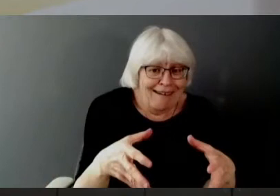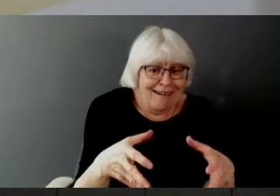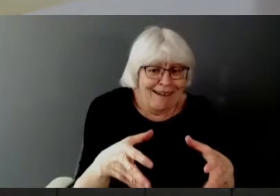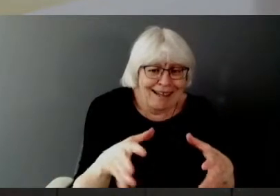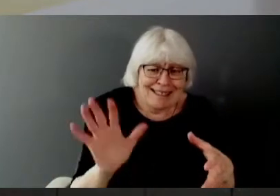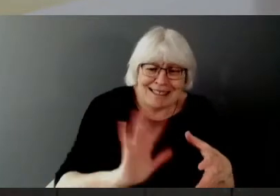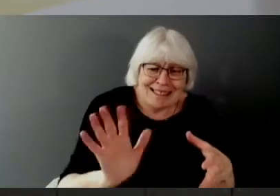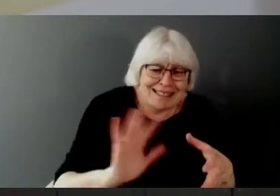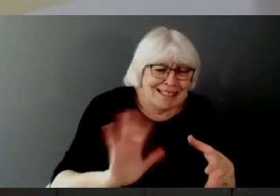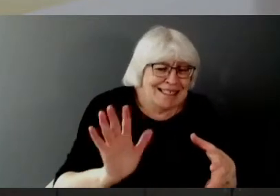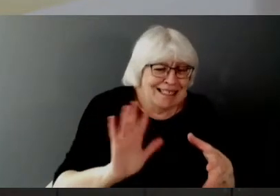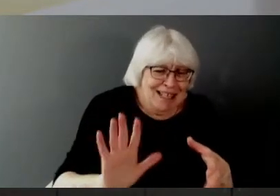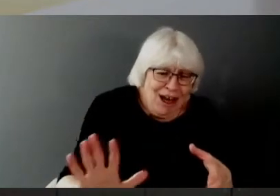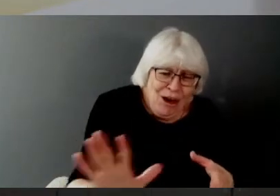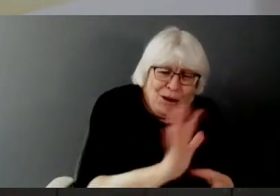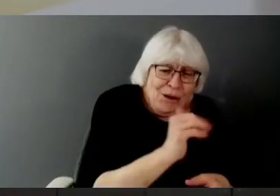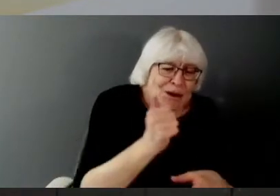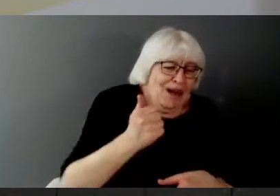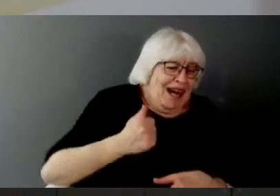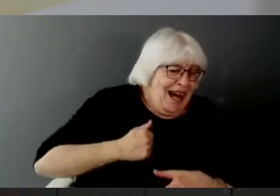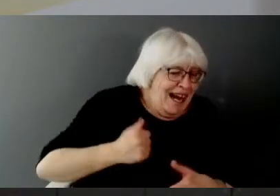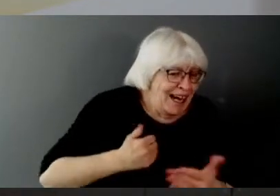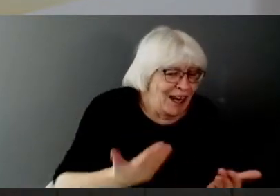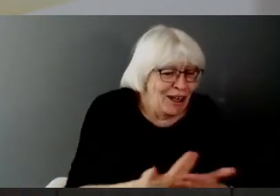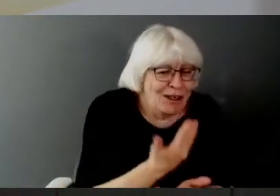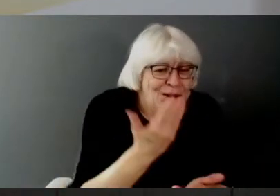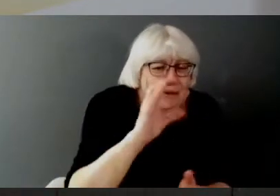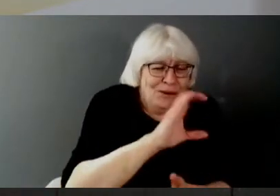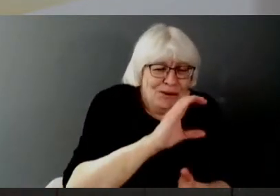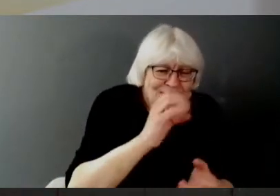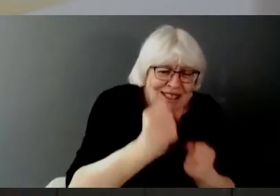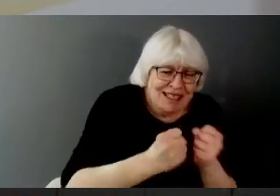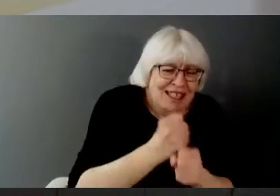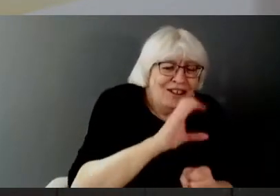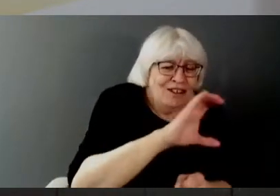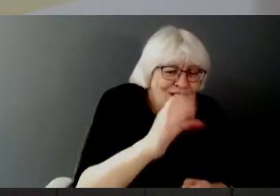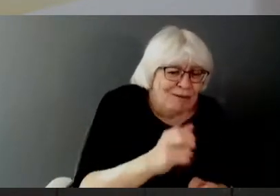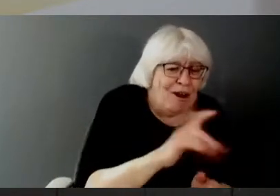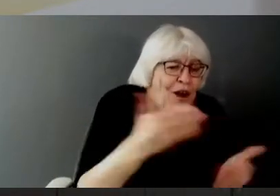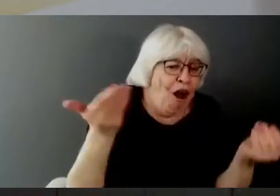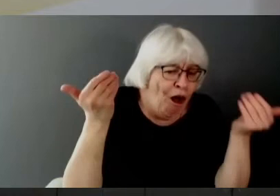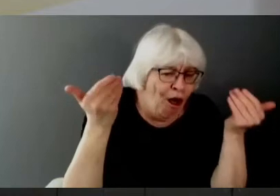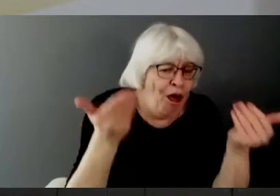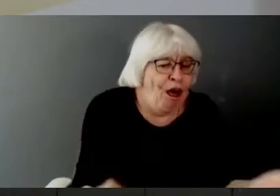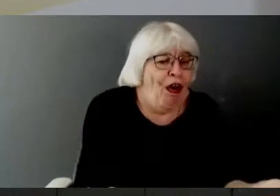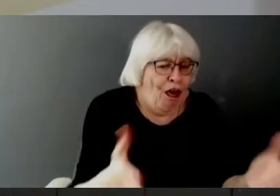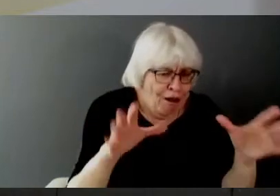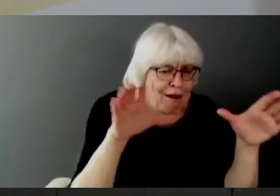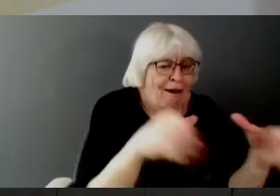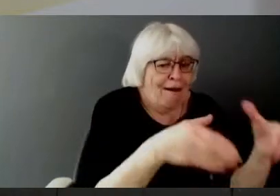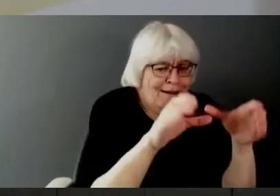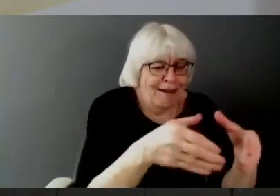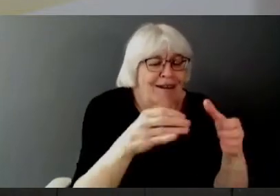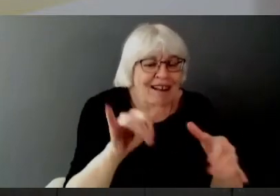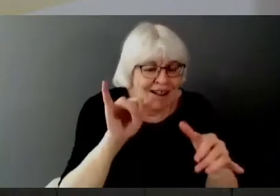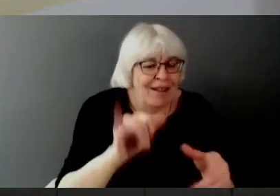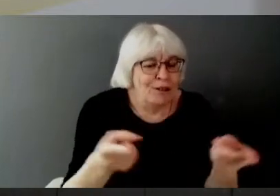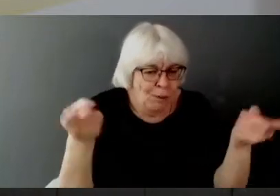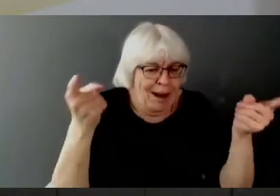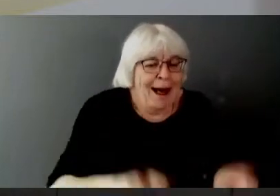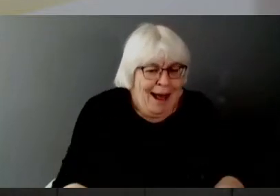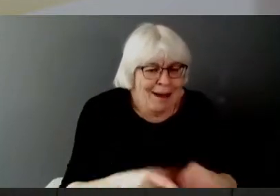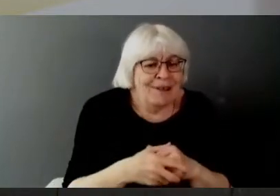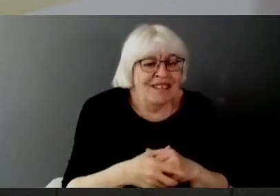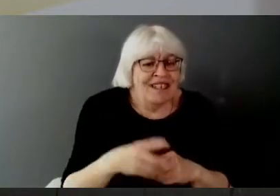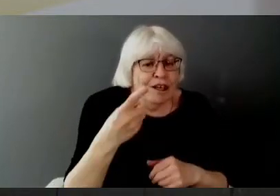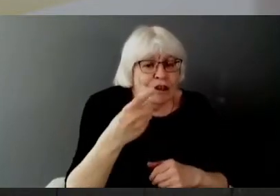over the holiday period, I think may have taken place. And that's certainly, but particularly what Dr. Russell has mentioned, people